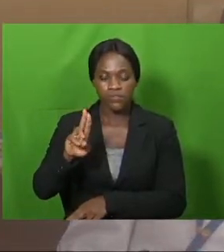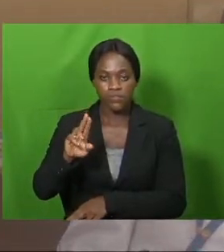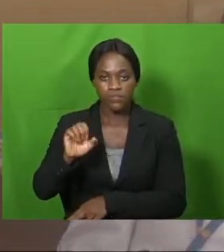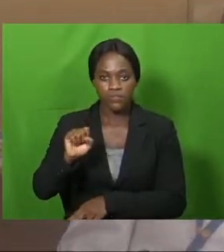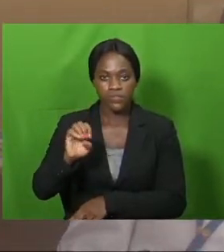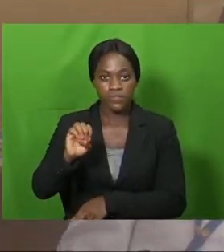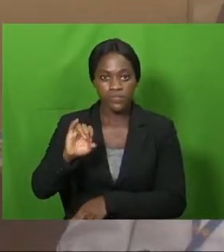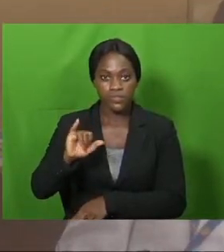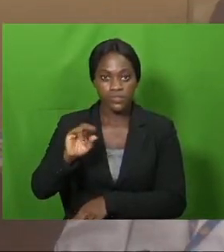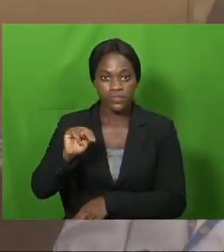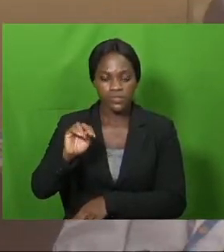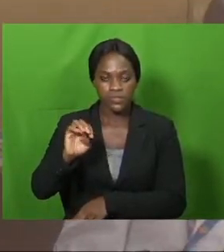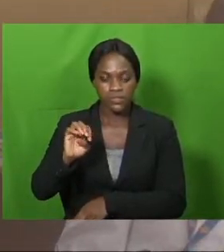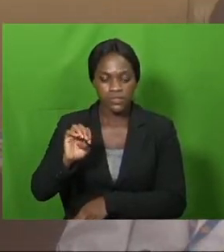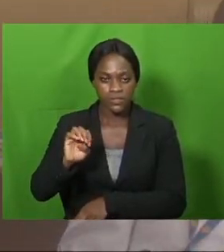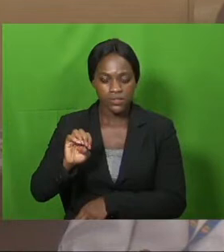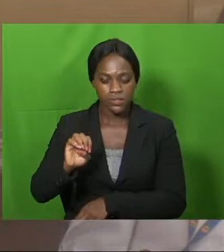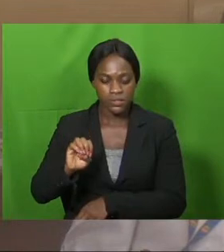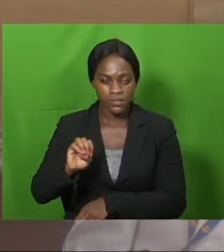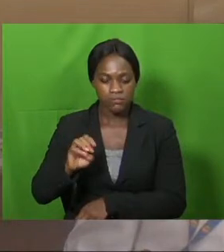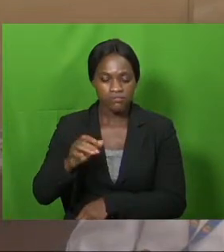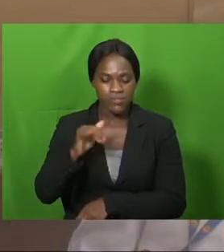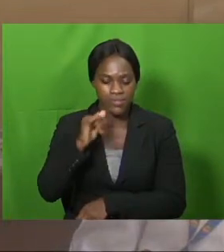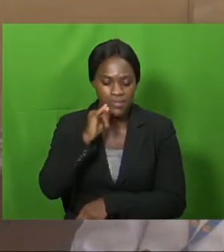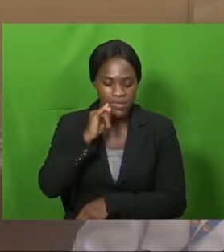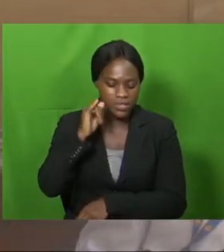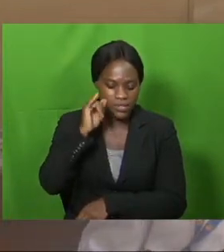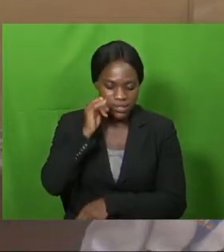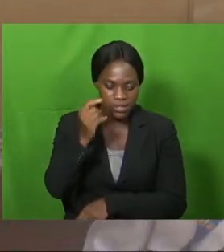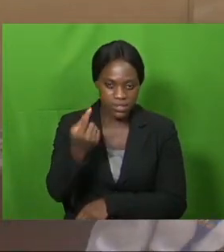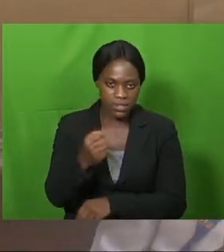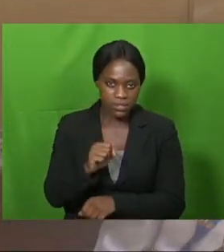Page 8. Item 6.